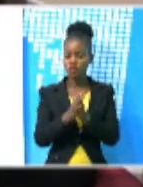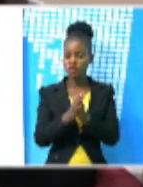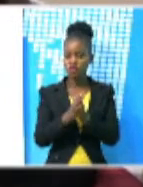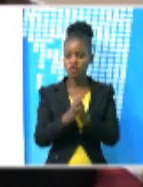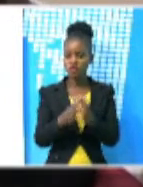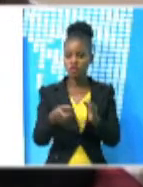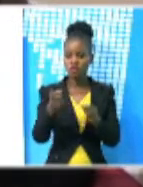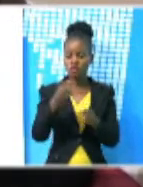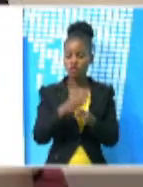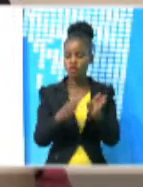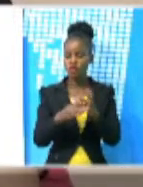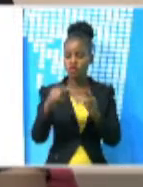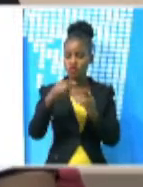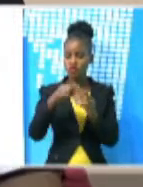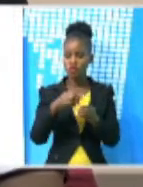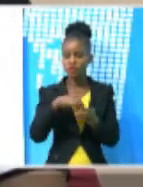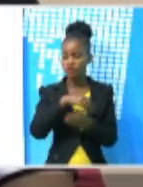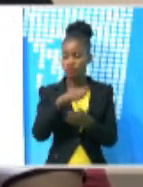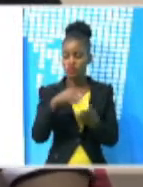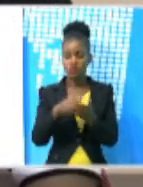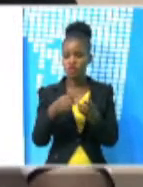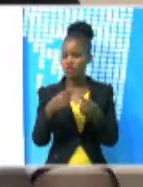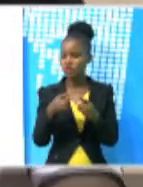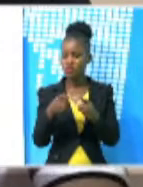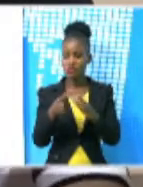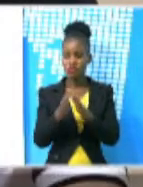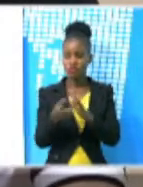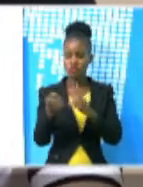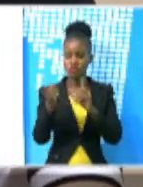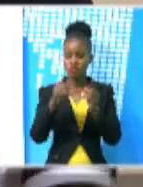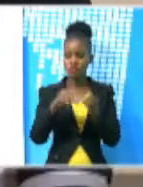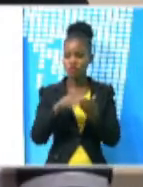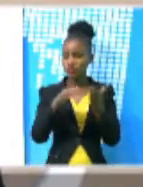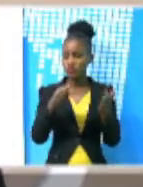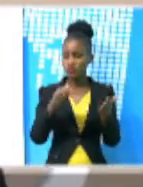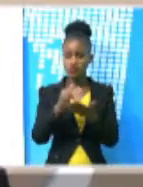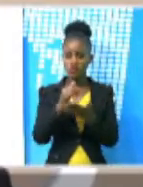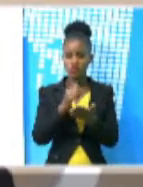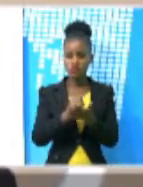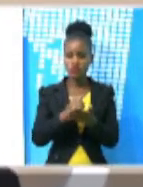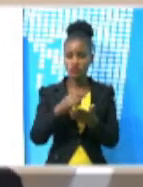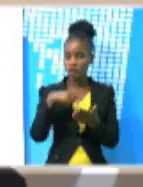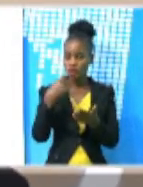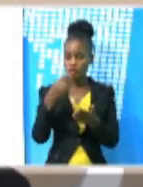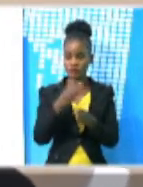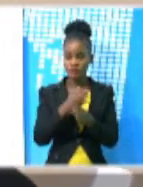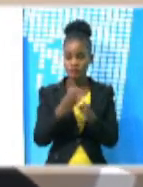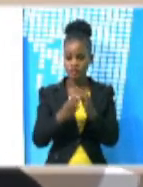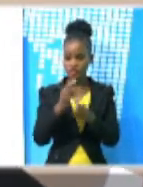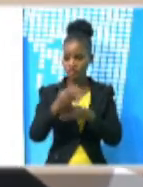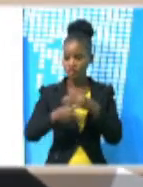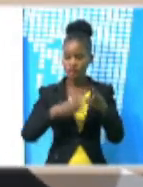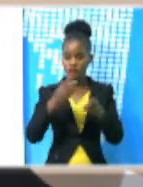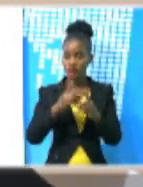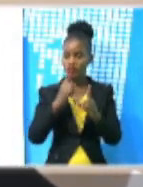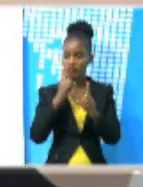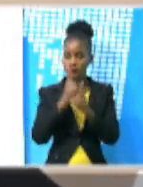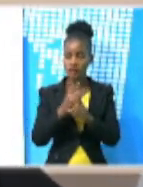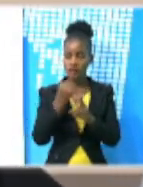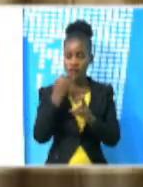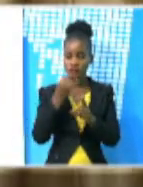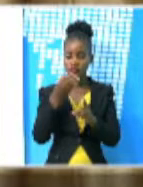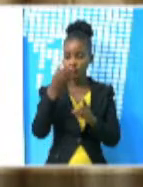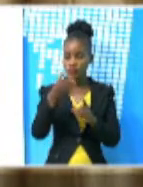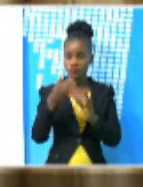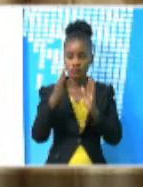agriculturalists, convened to demonstrate the need to promote and protect smallholder farmers whose contribution to the global food security is